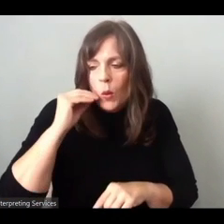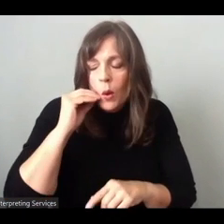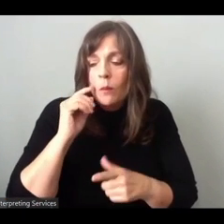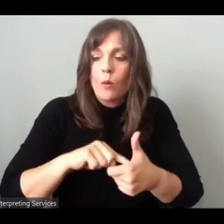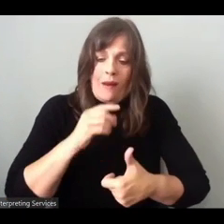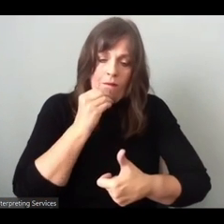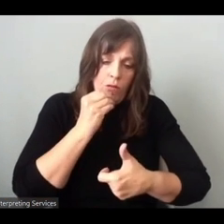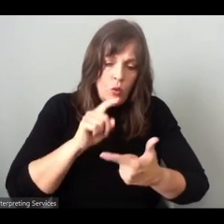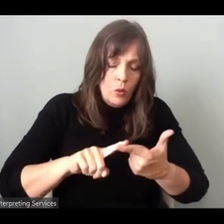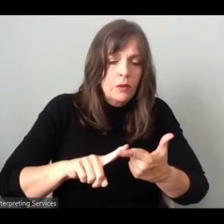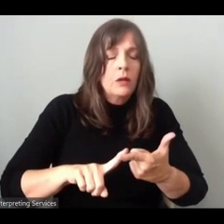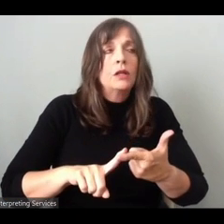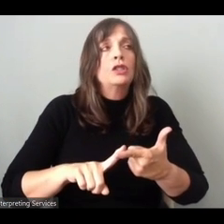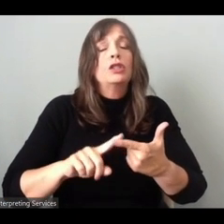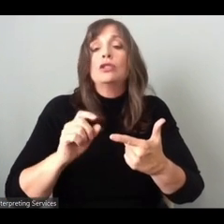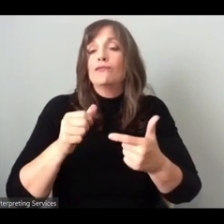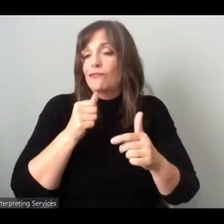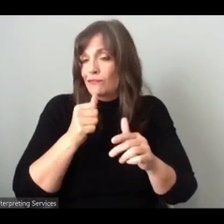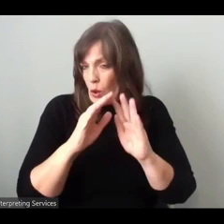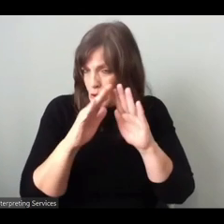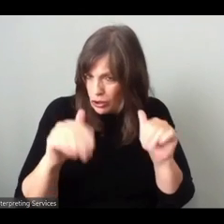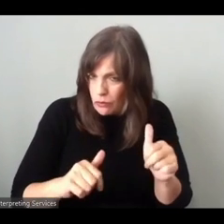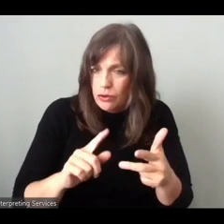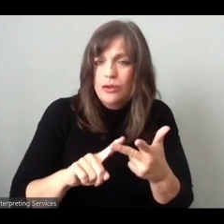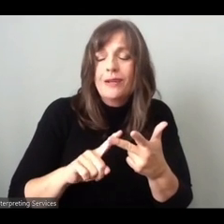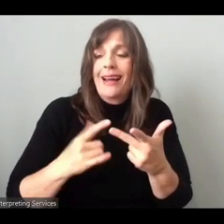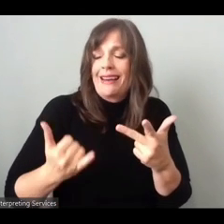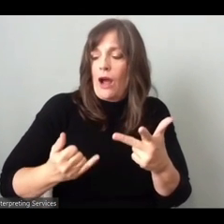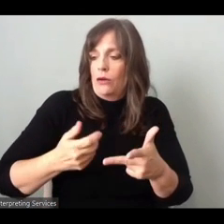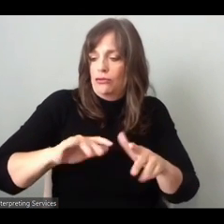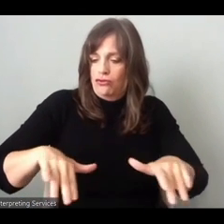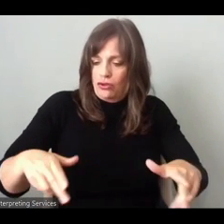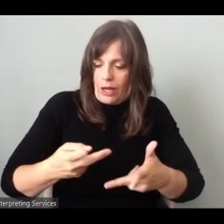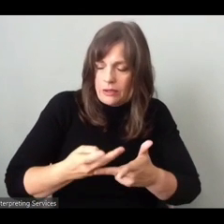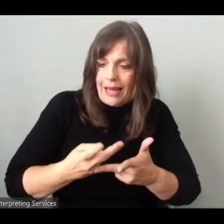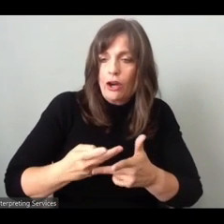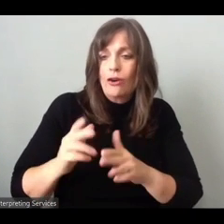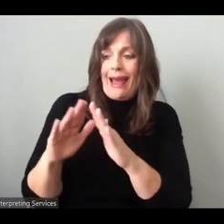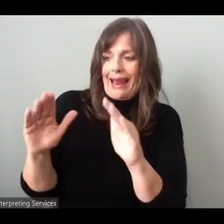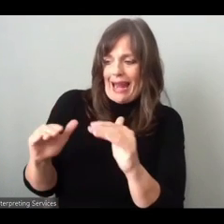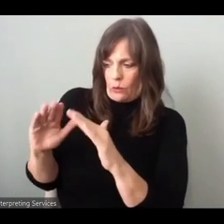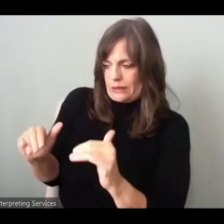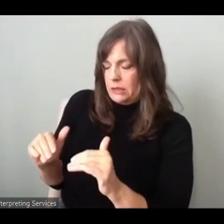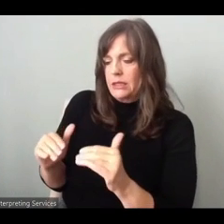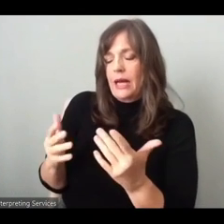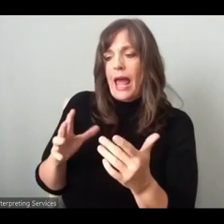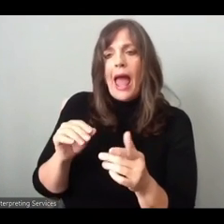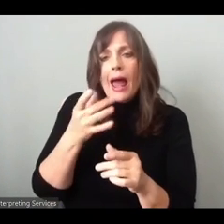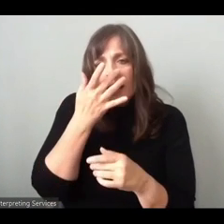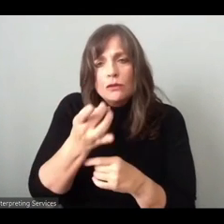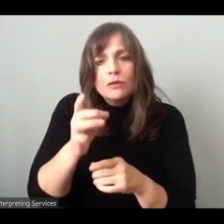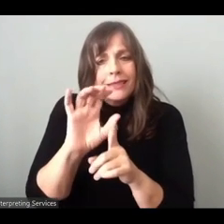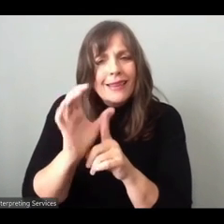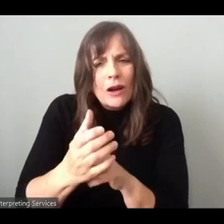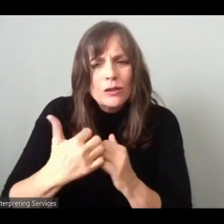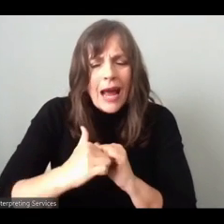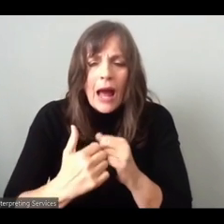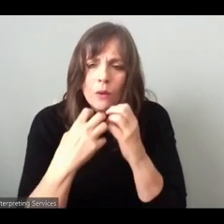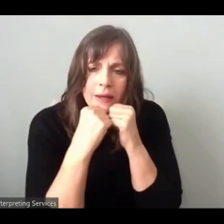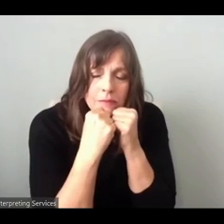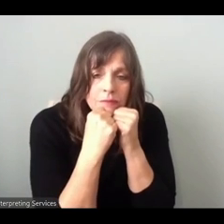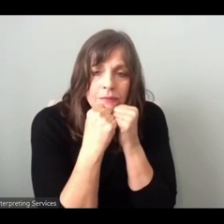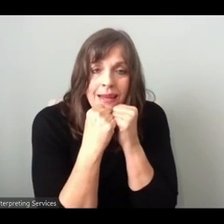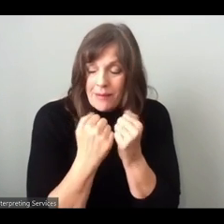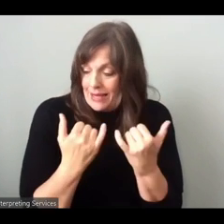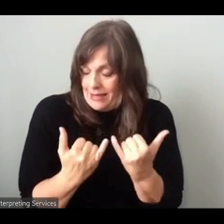childcare, housing, and interestingly, culture. Because in this moment of social